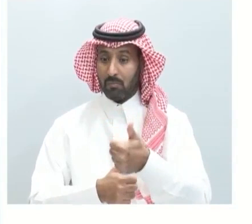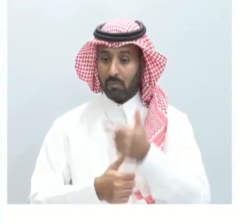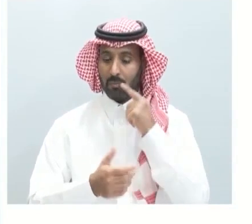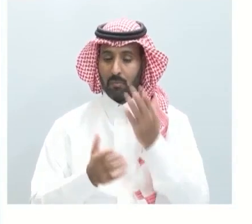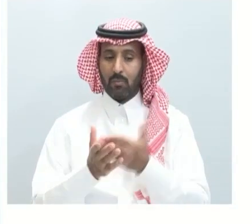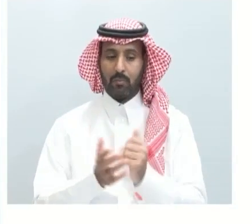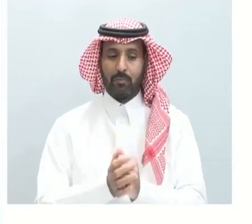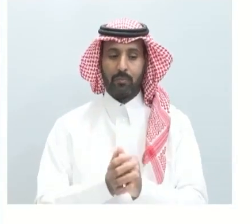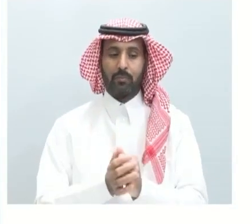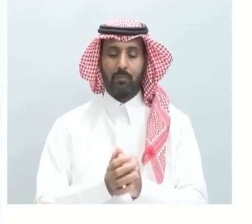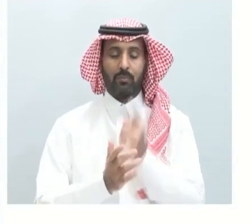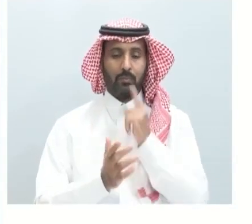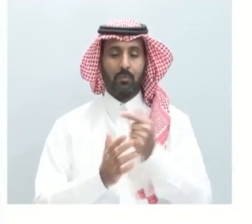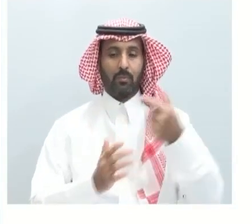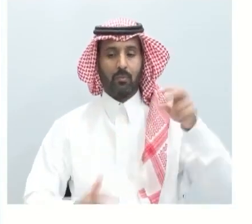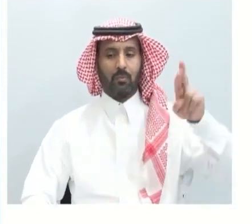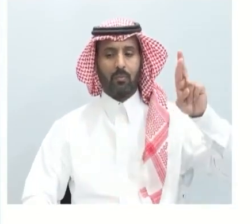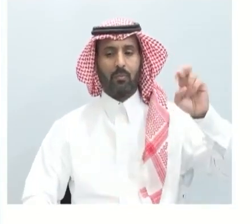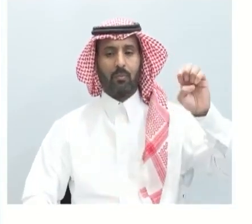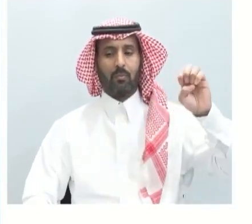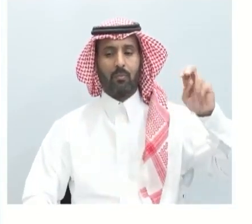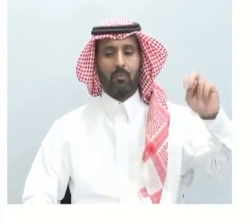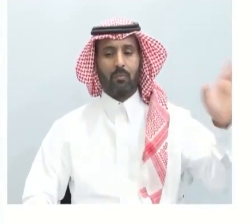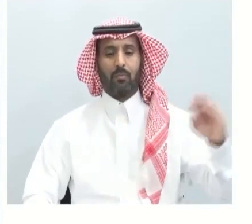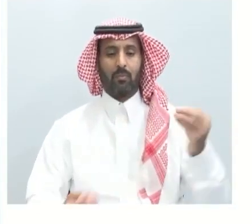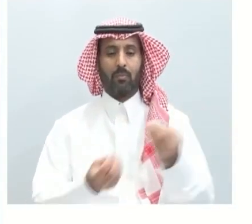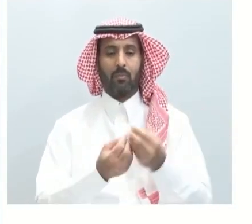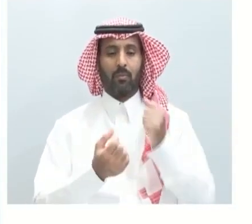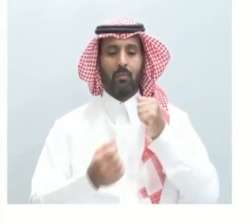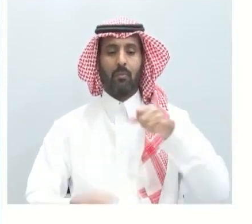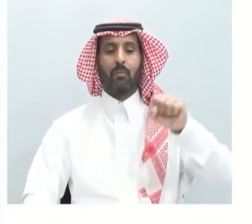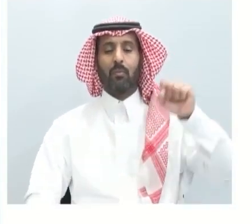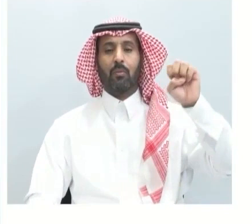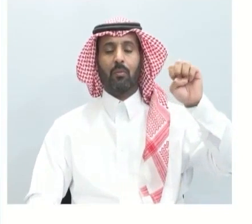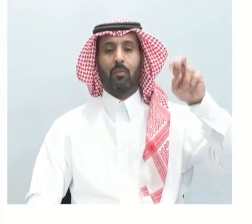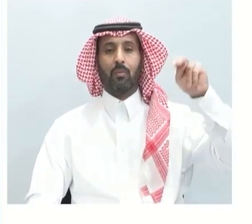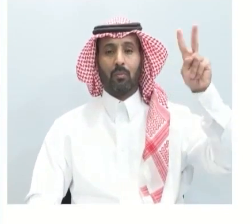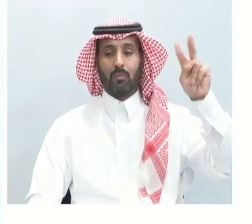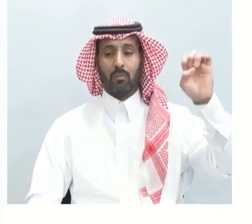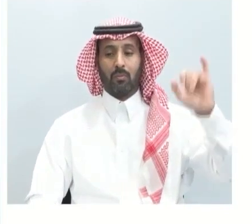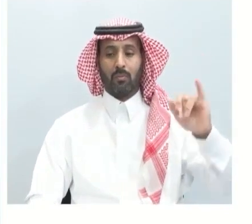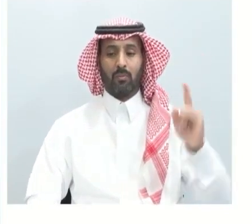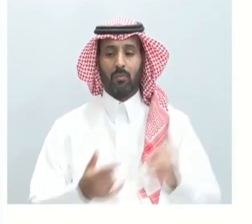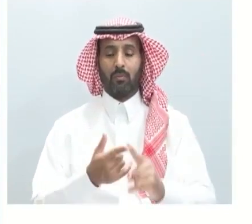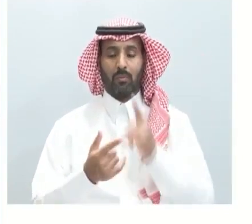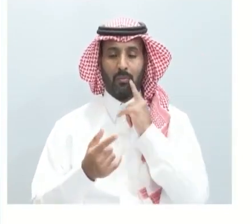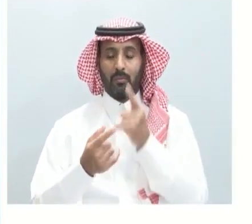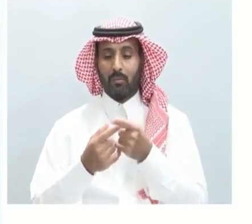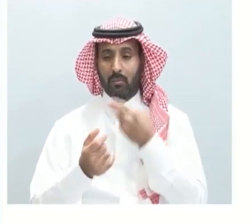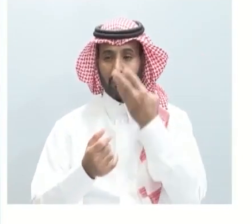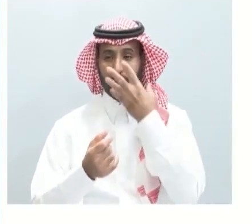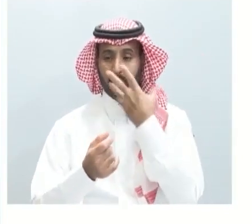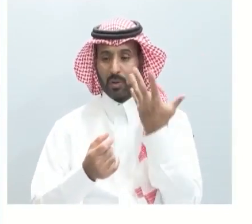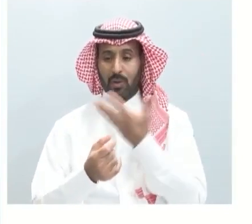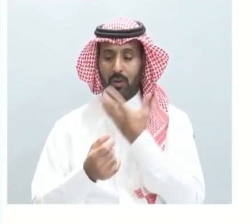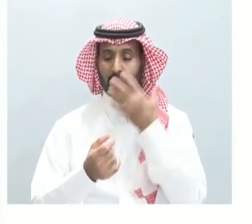With Envy Envy what are the parents giving their son who is the person with the green face